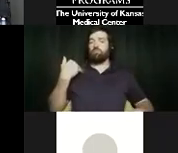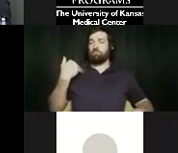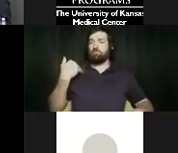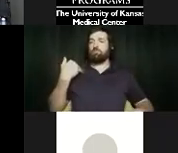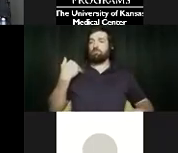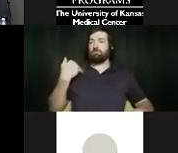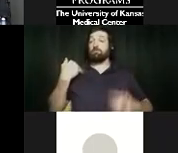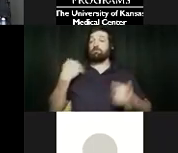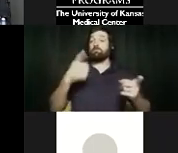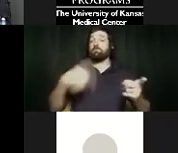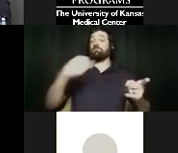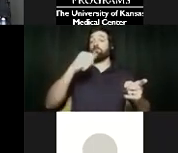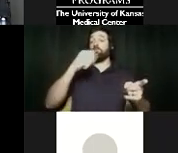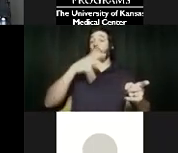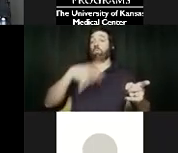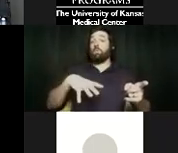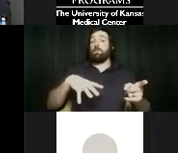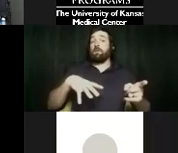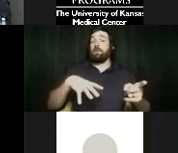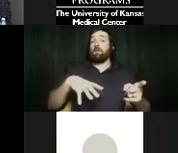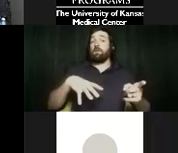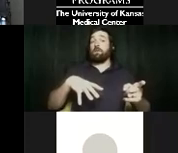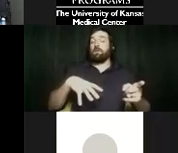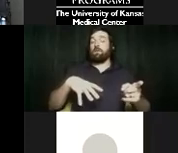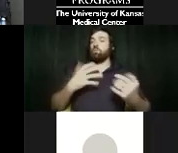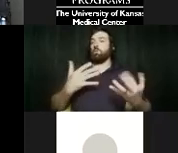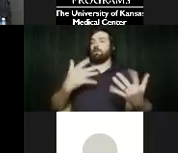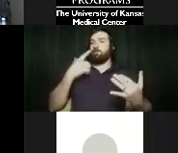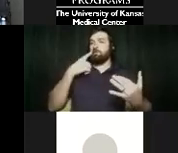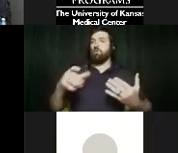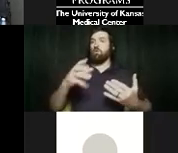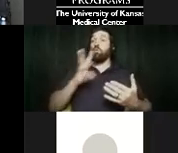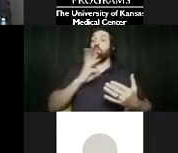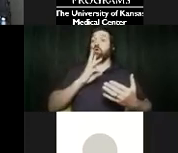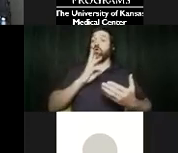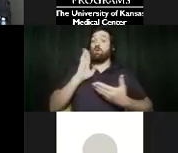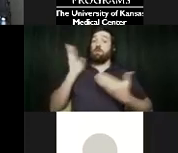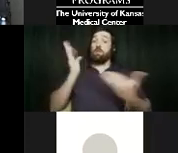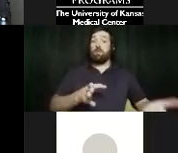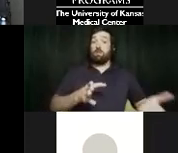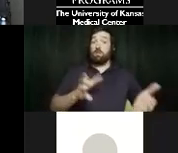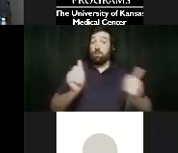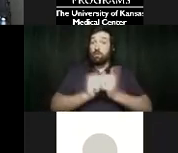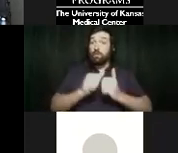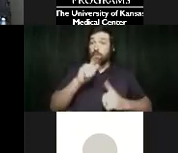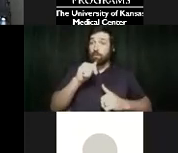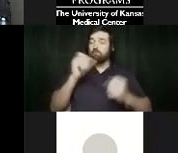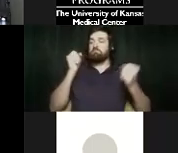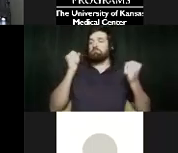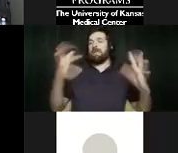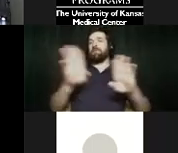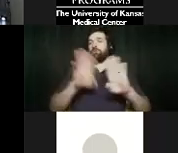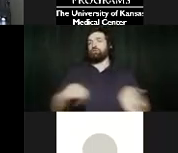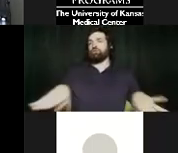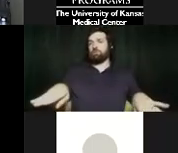So these women are waiting for water, delivery of water, and who's with them? Lots of children. Don't